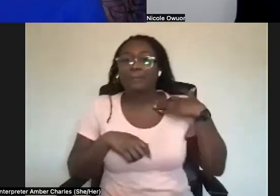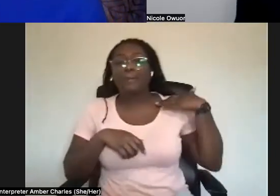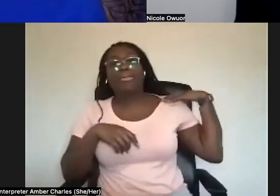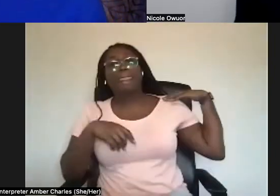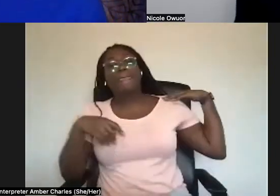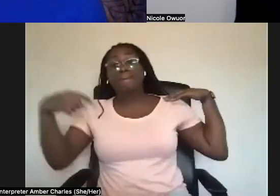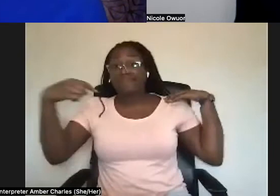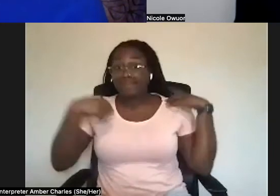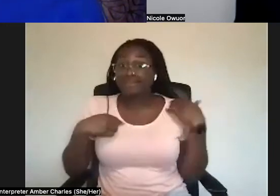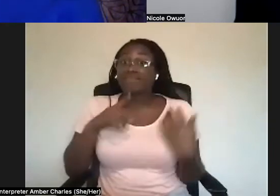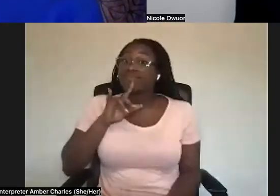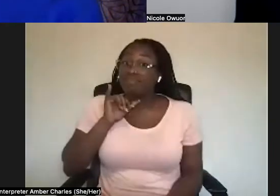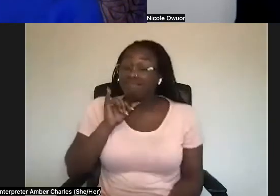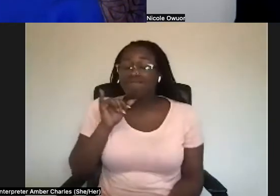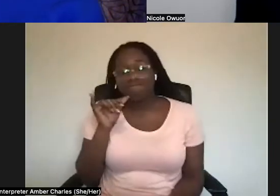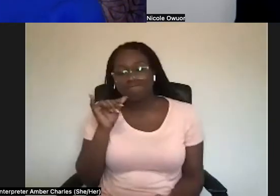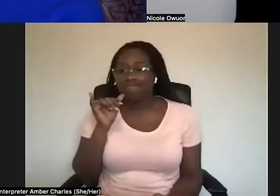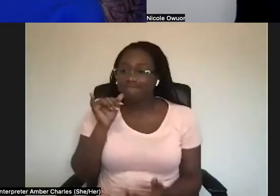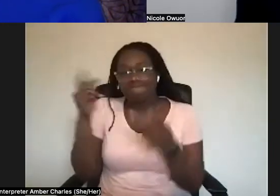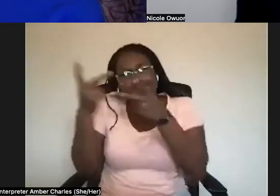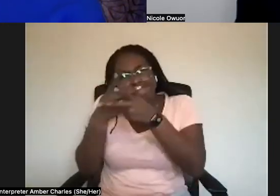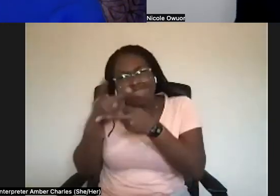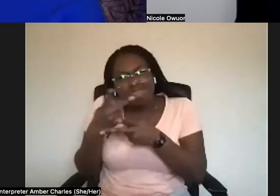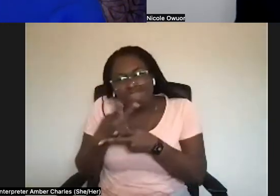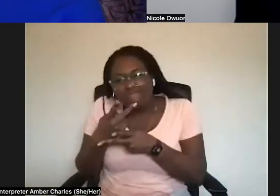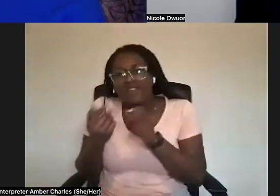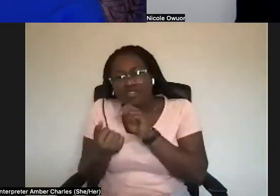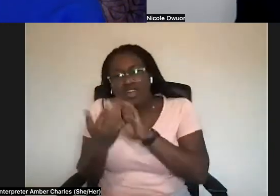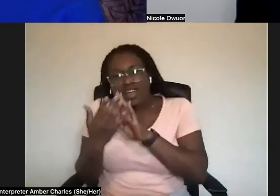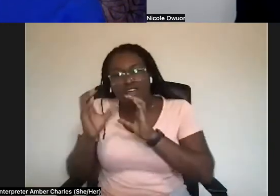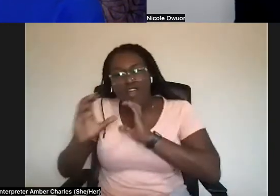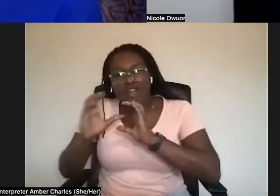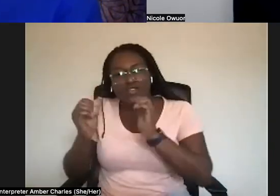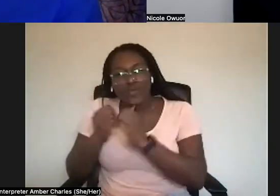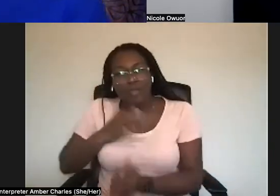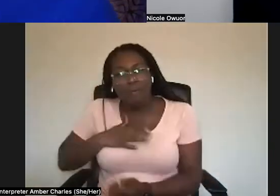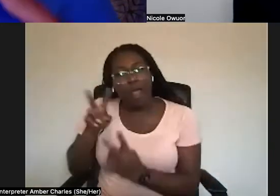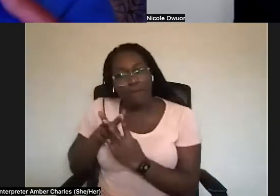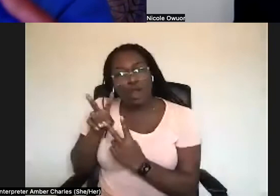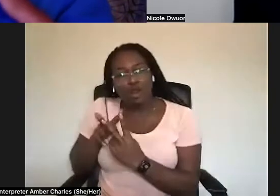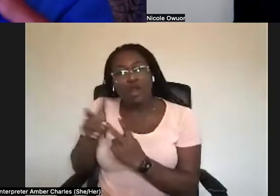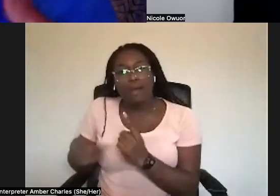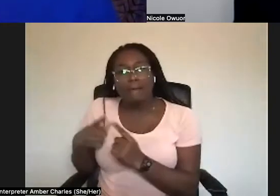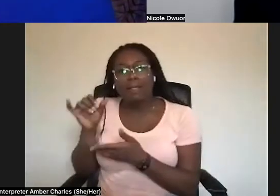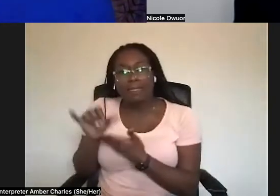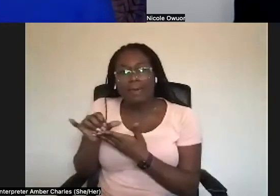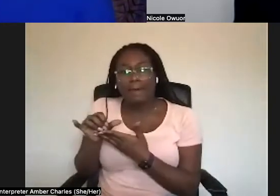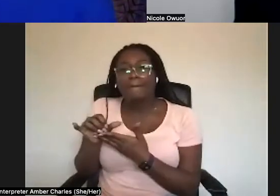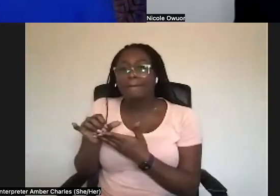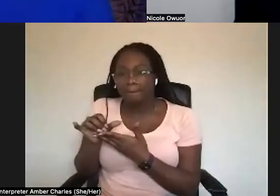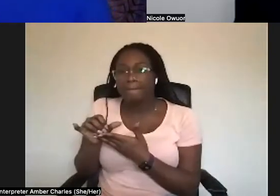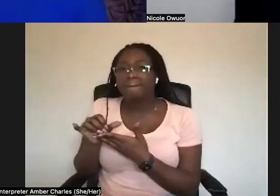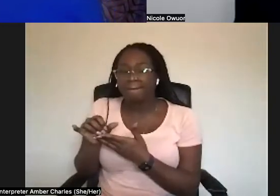I had a very tactical and strategic conversation with my partner about that. And it's something that they